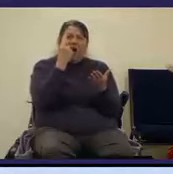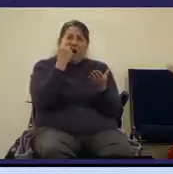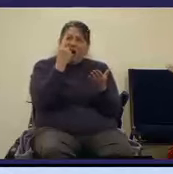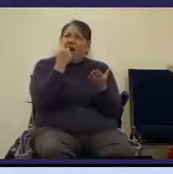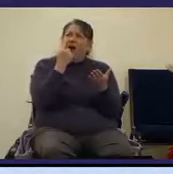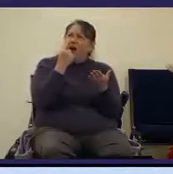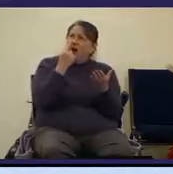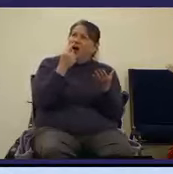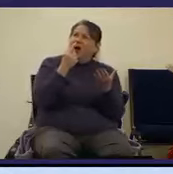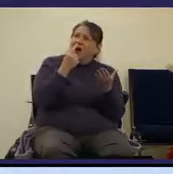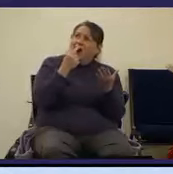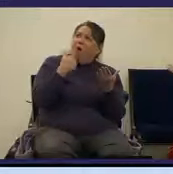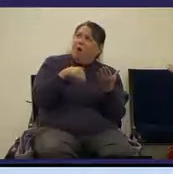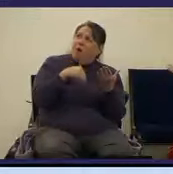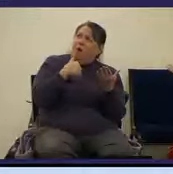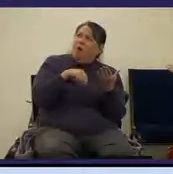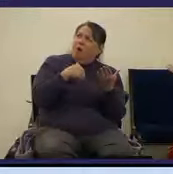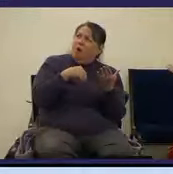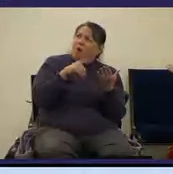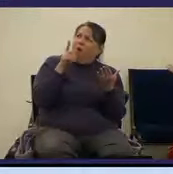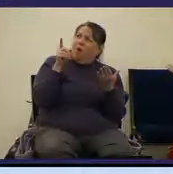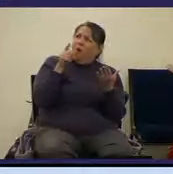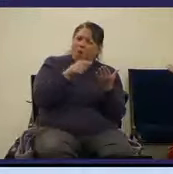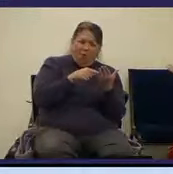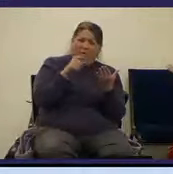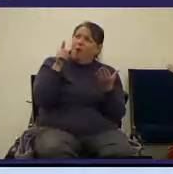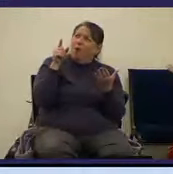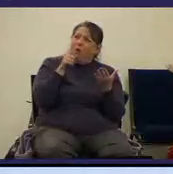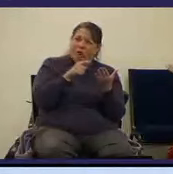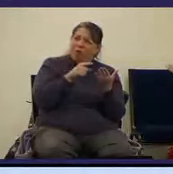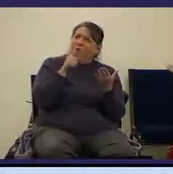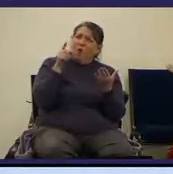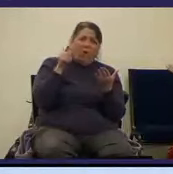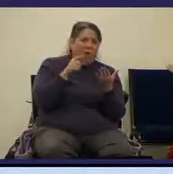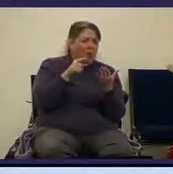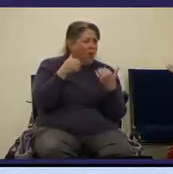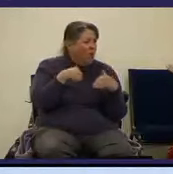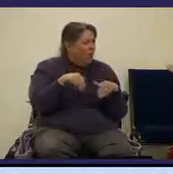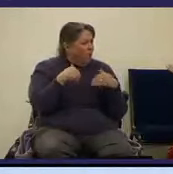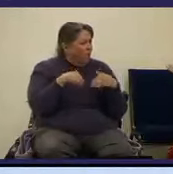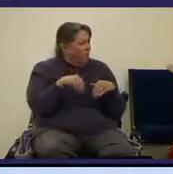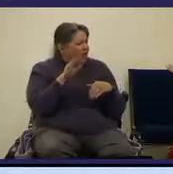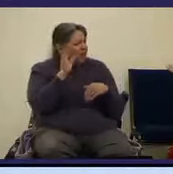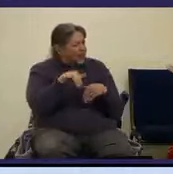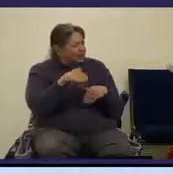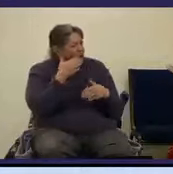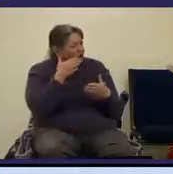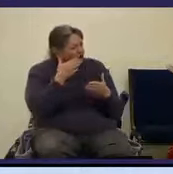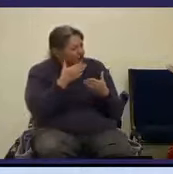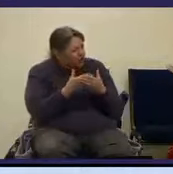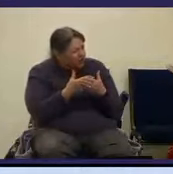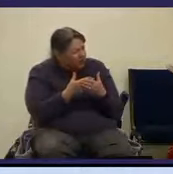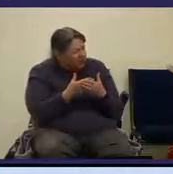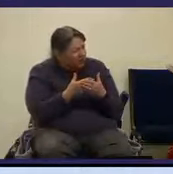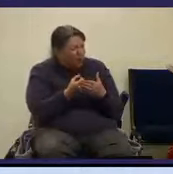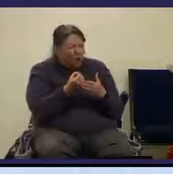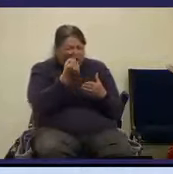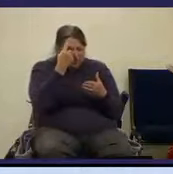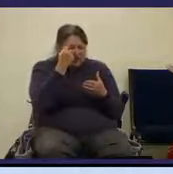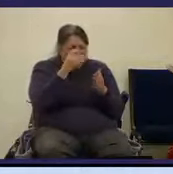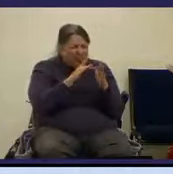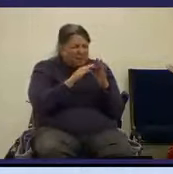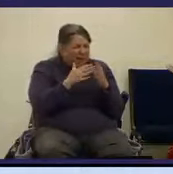holding on to his word in the storms and the battles, holding on and claiming his word. That's joy,